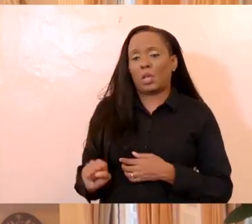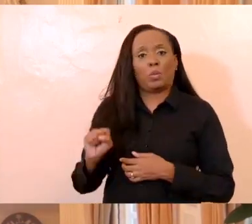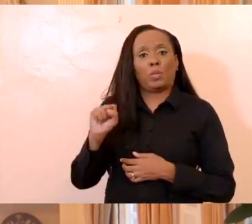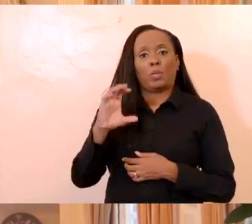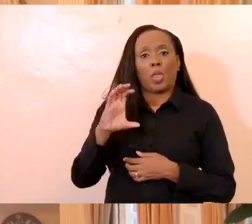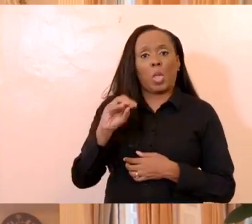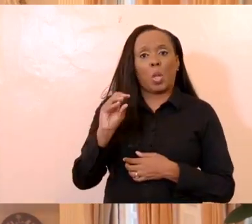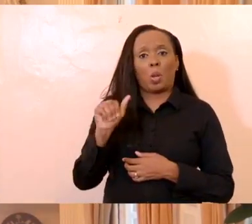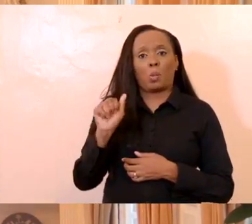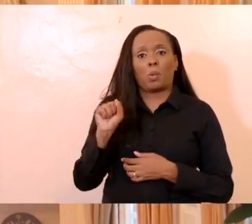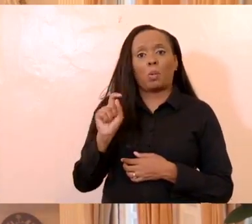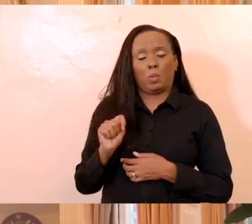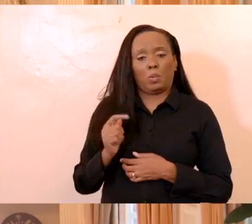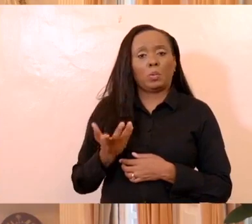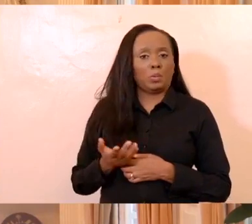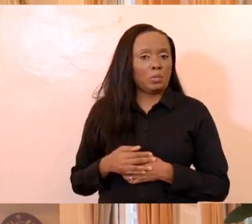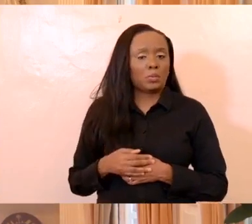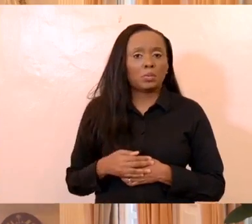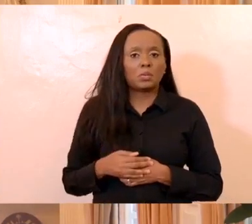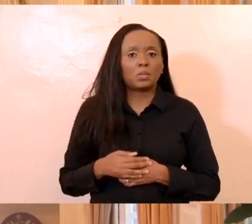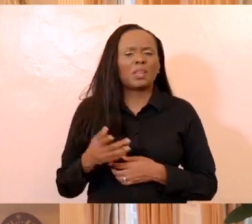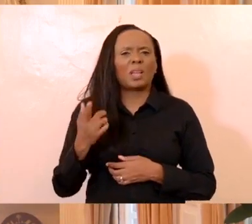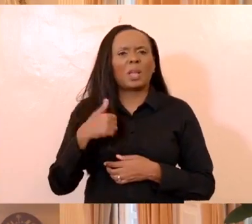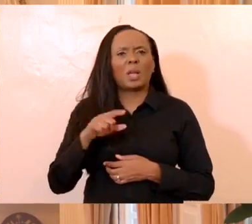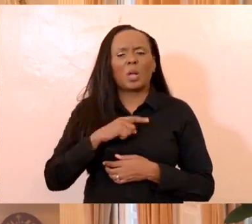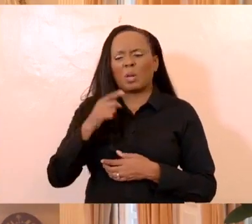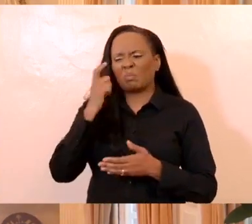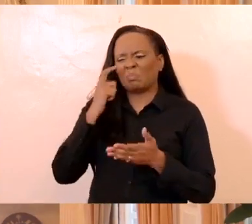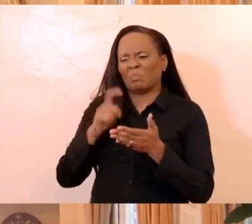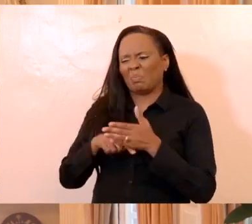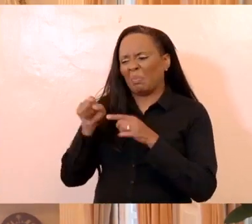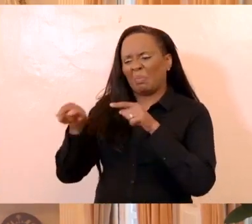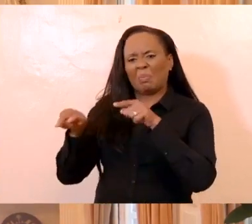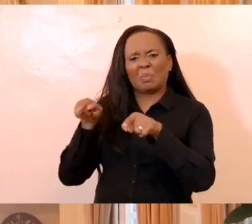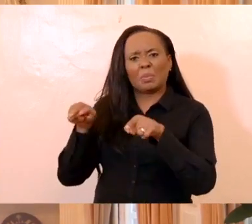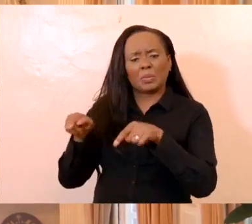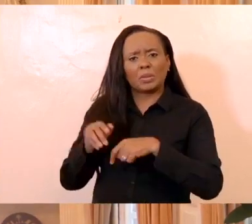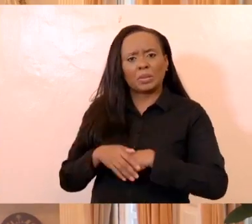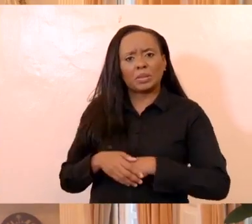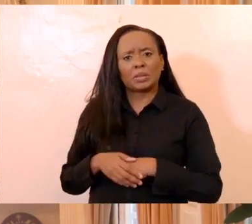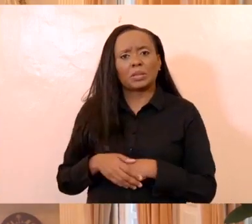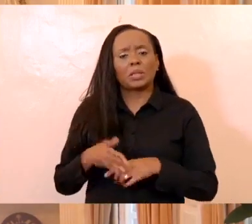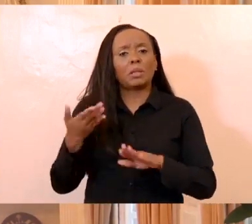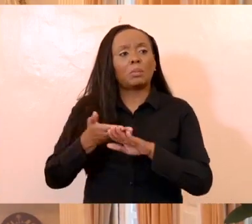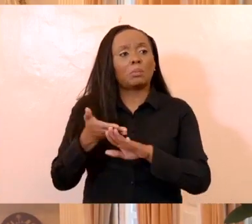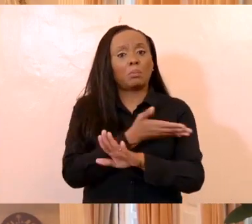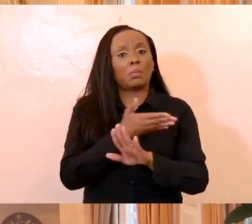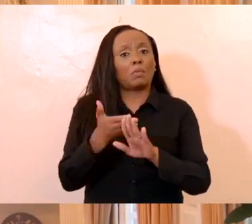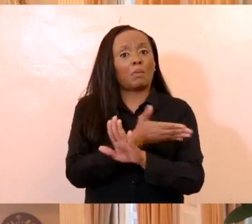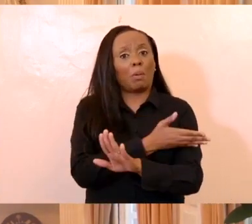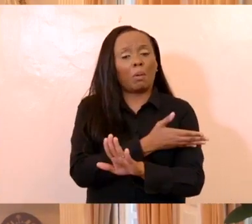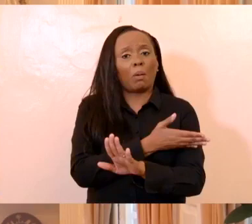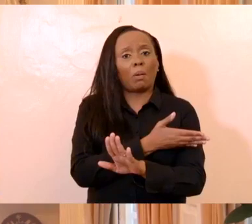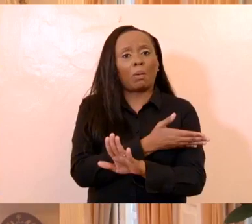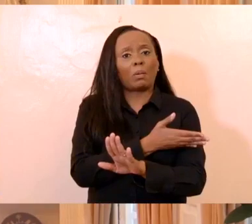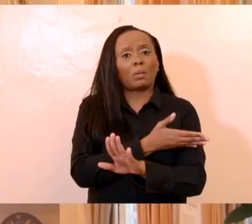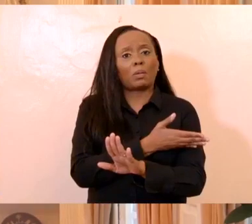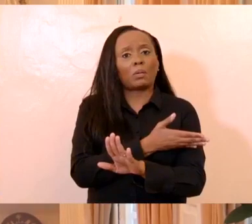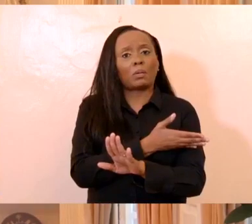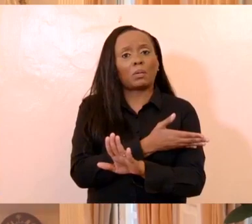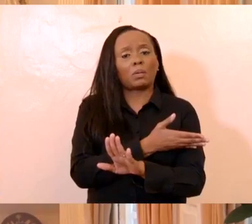of those clusters have developed. We would have also said to you before that